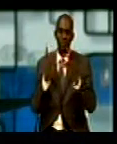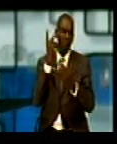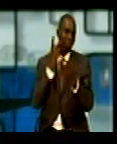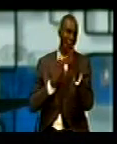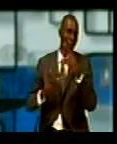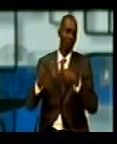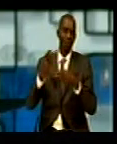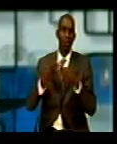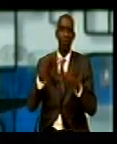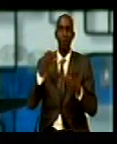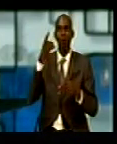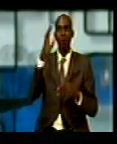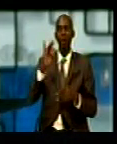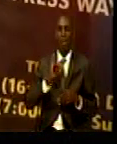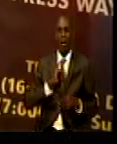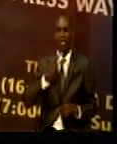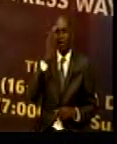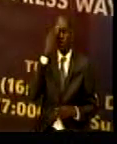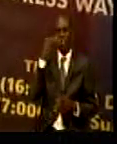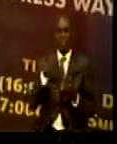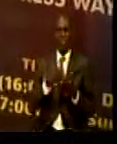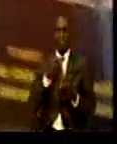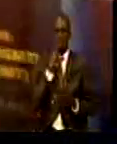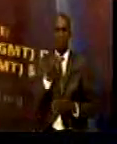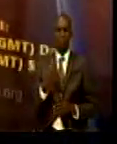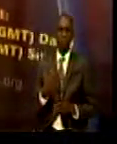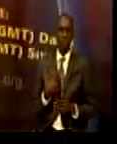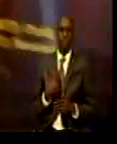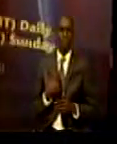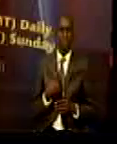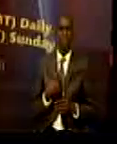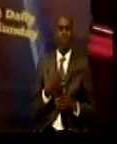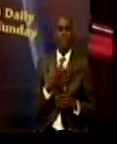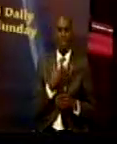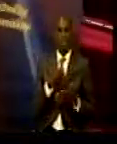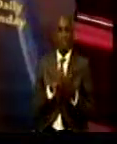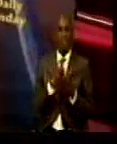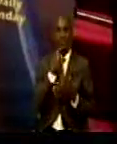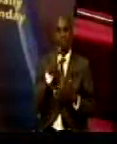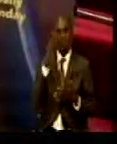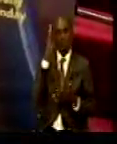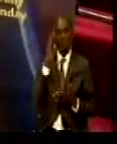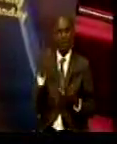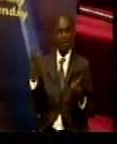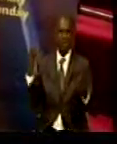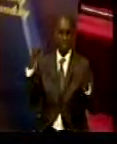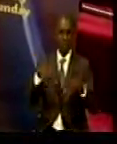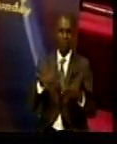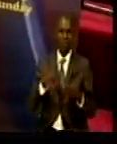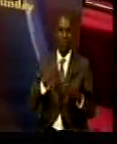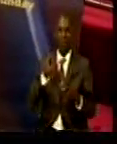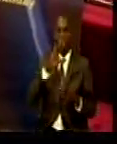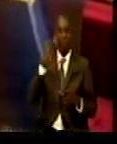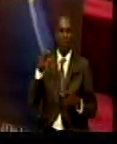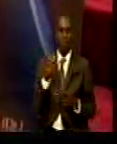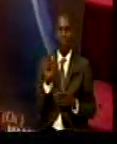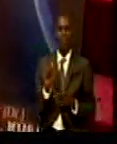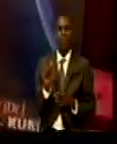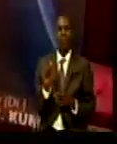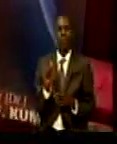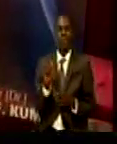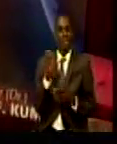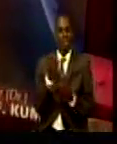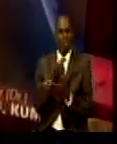knew it was me. He said I should come to Abuja and meet him face to face. I knew it was me. I wrote the 7 things in this